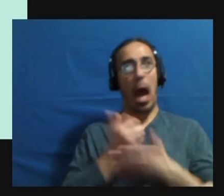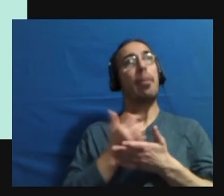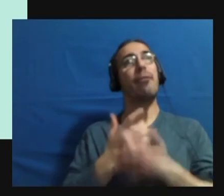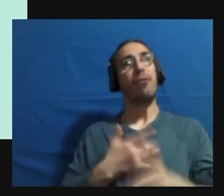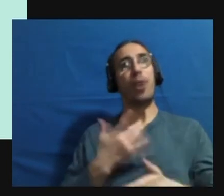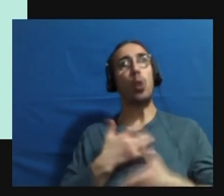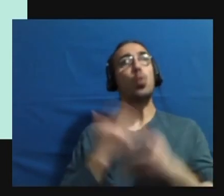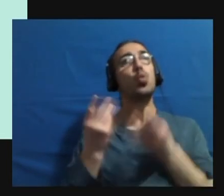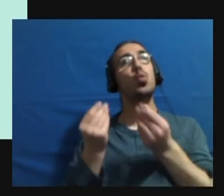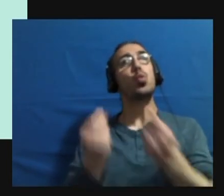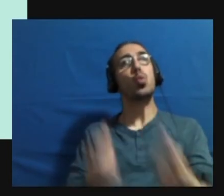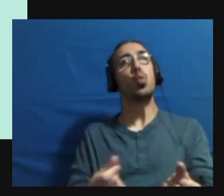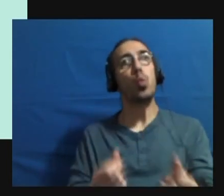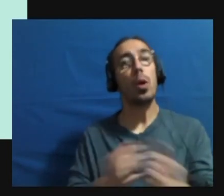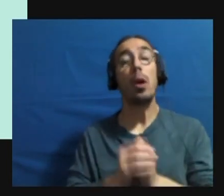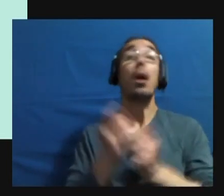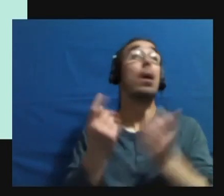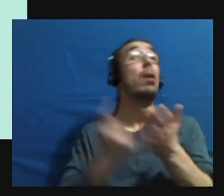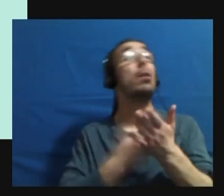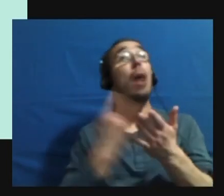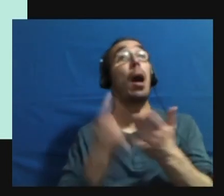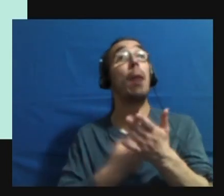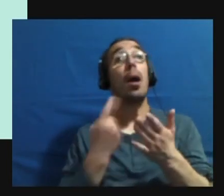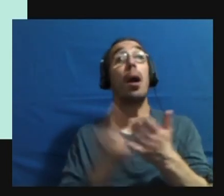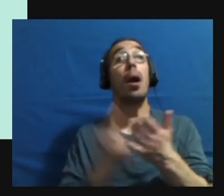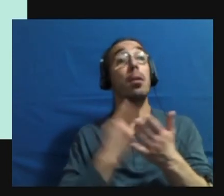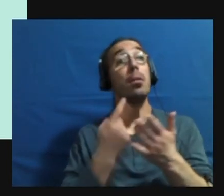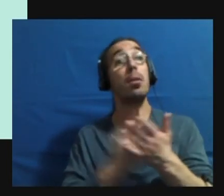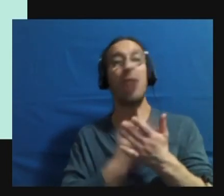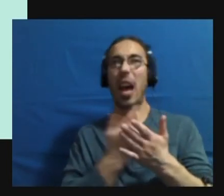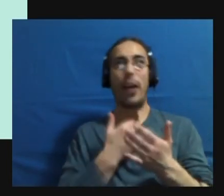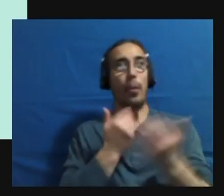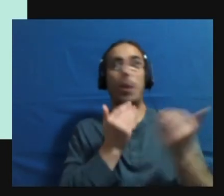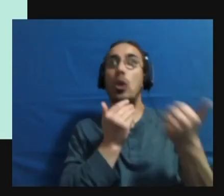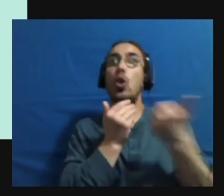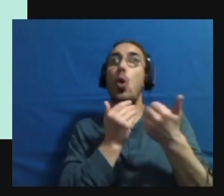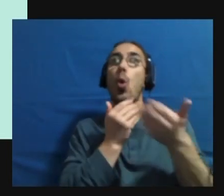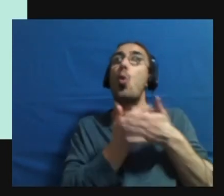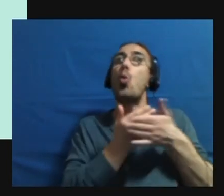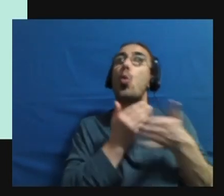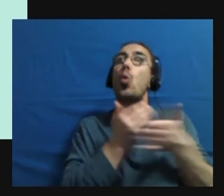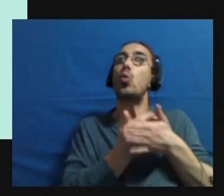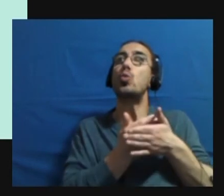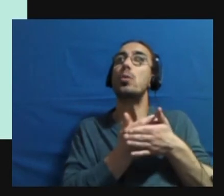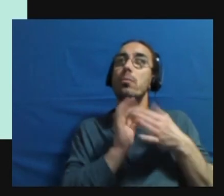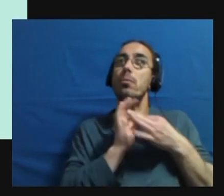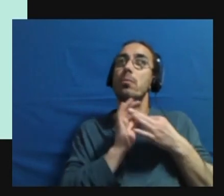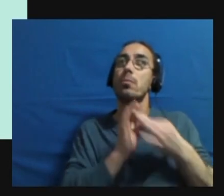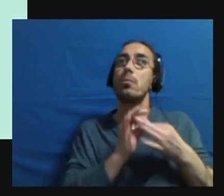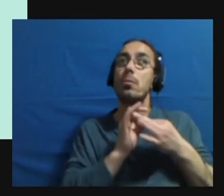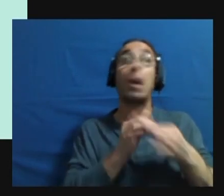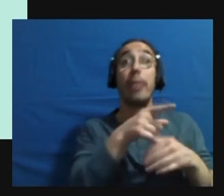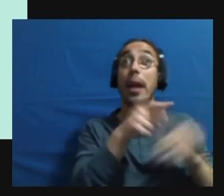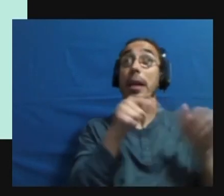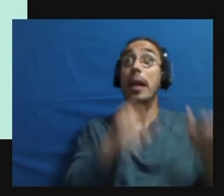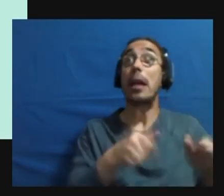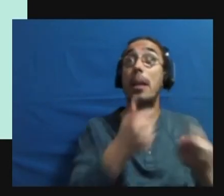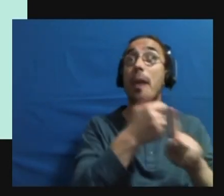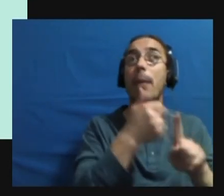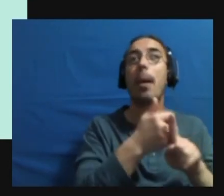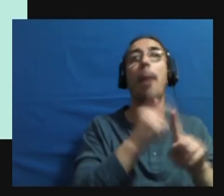And sometimes it's just having me close, like doing up a zip that they can do, but there is something about the physical touch